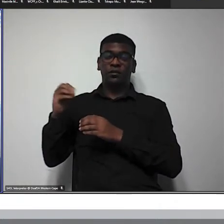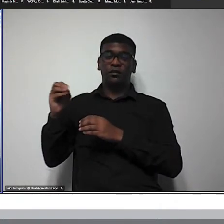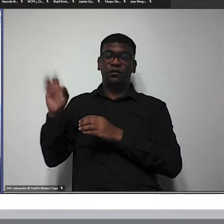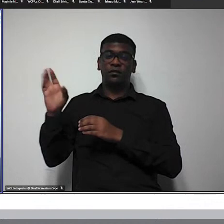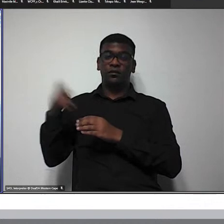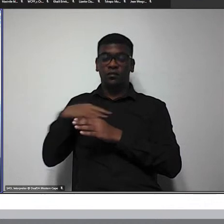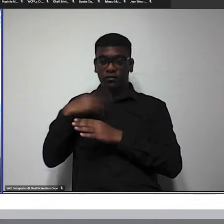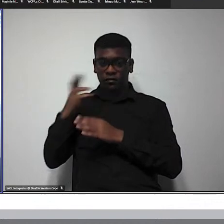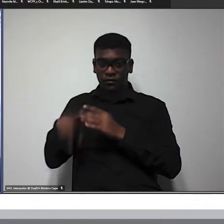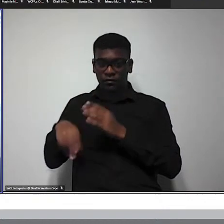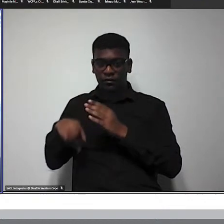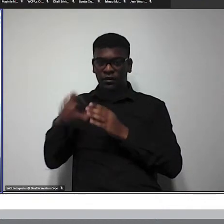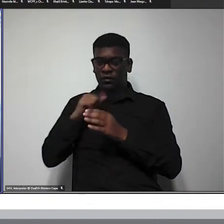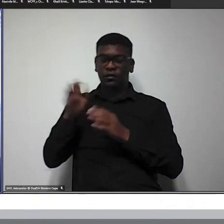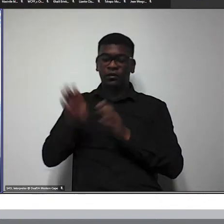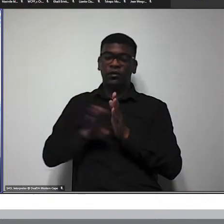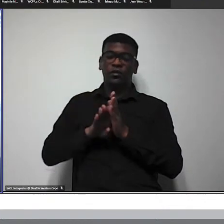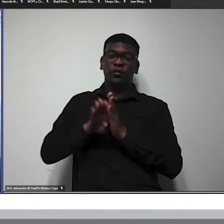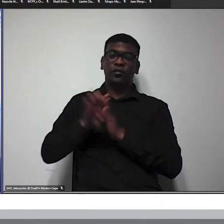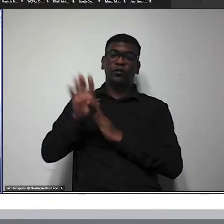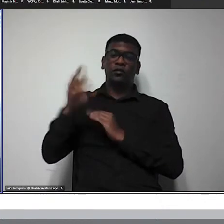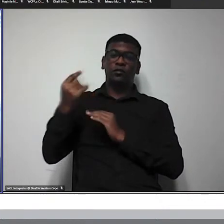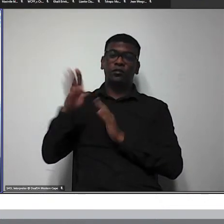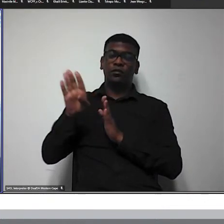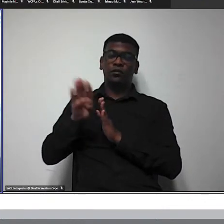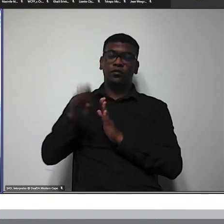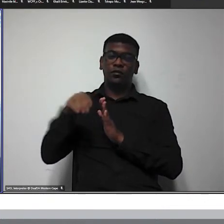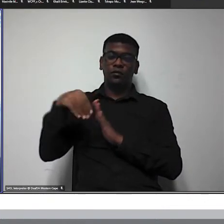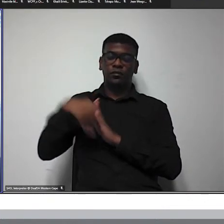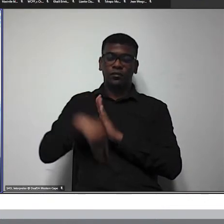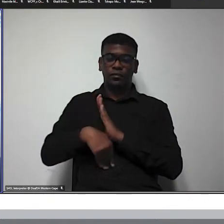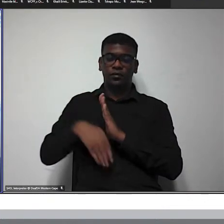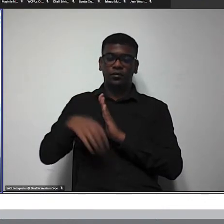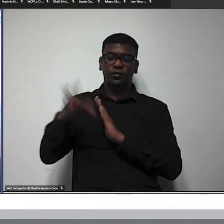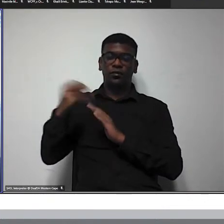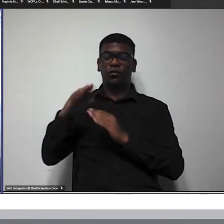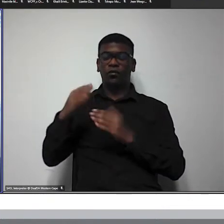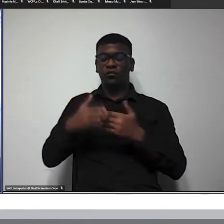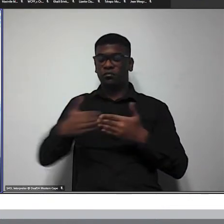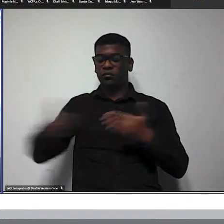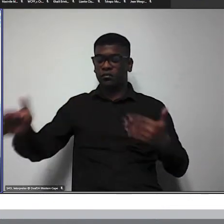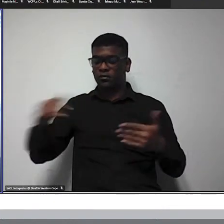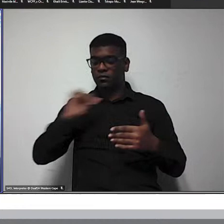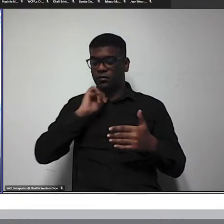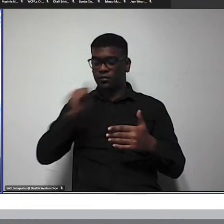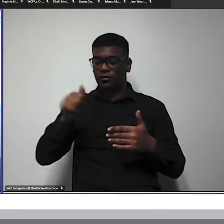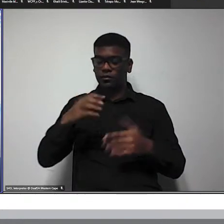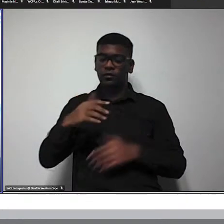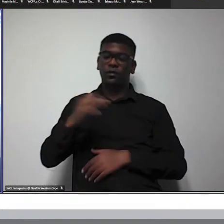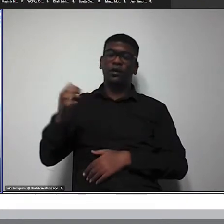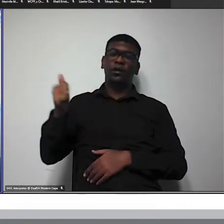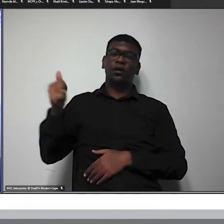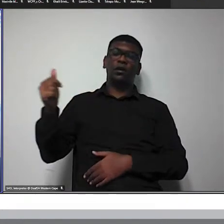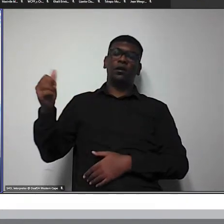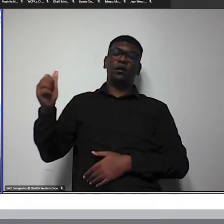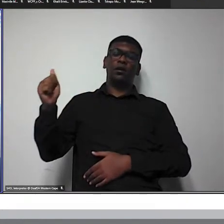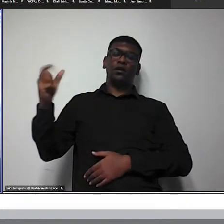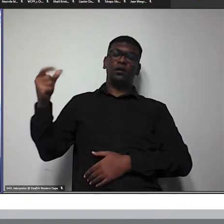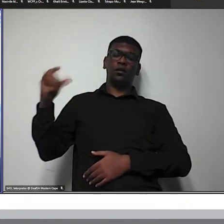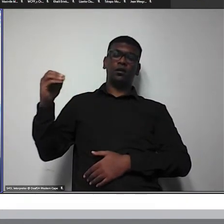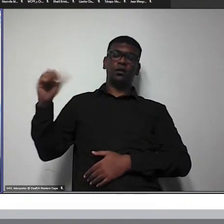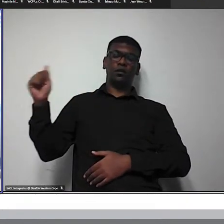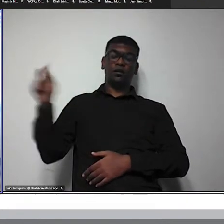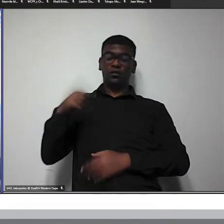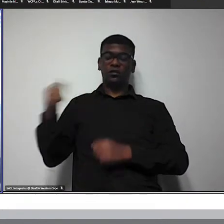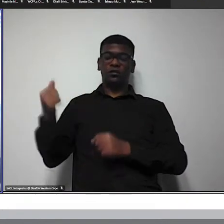do not actually approve, you know, or we do not actually get extension on AGOA. So those are actually the jobs that